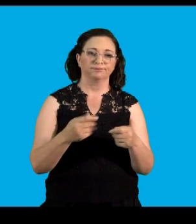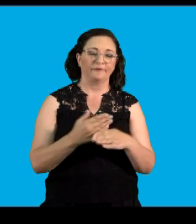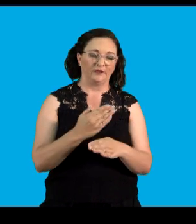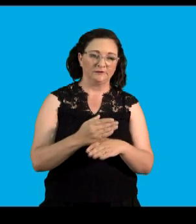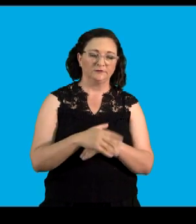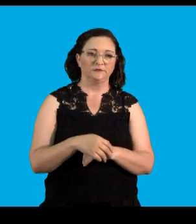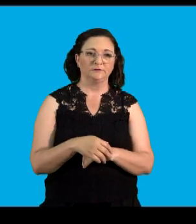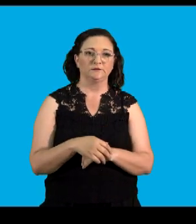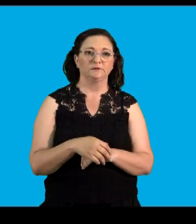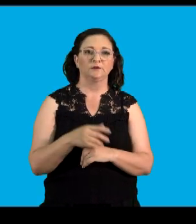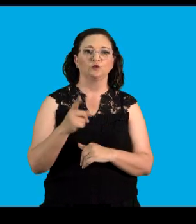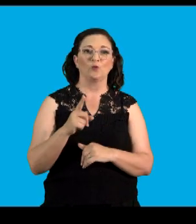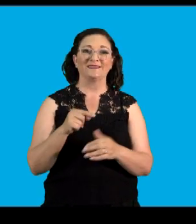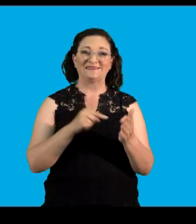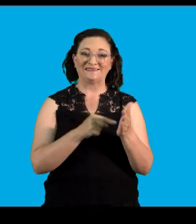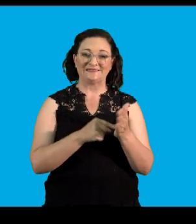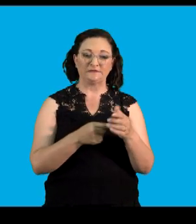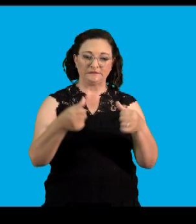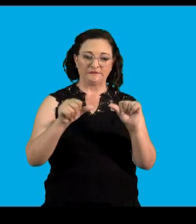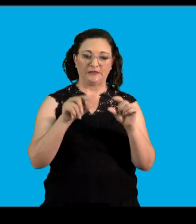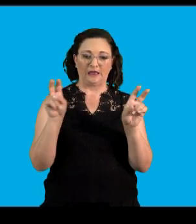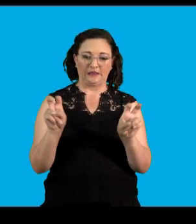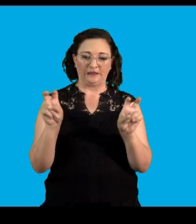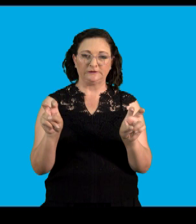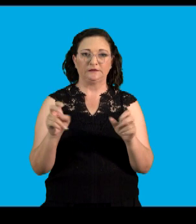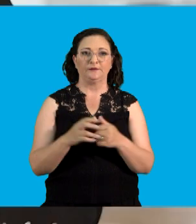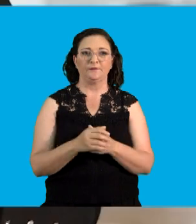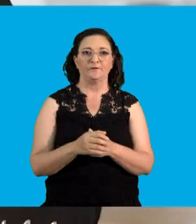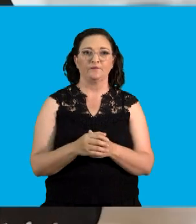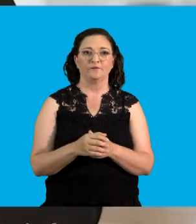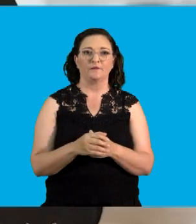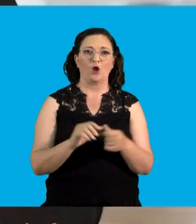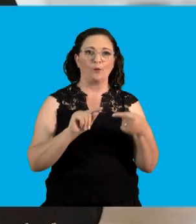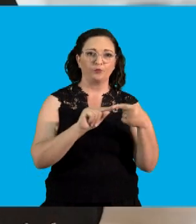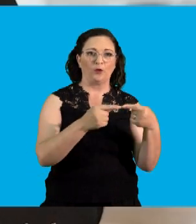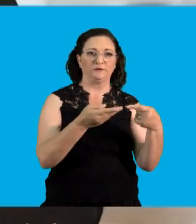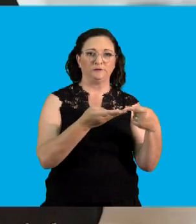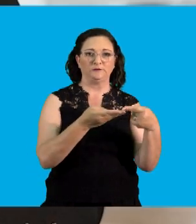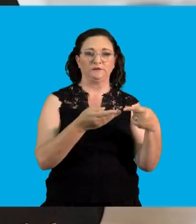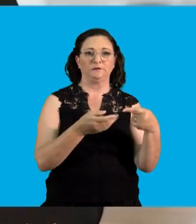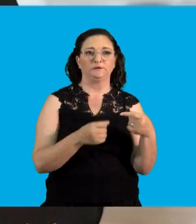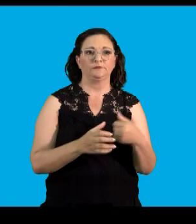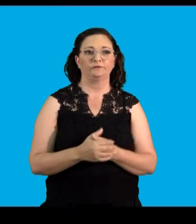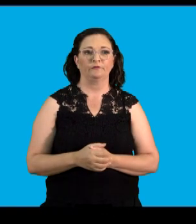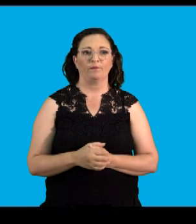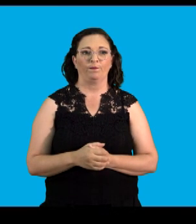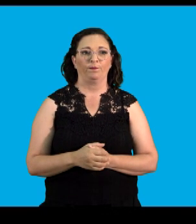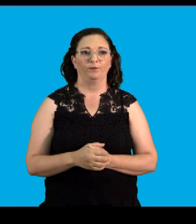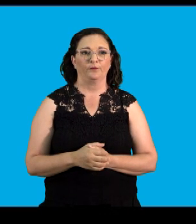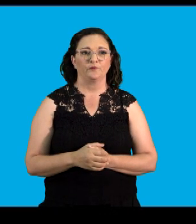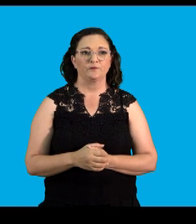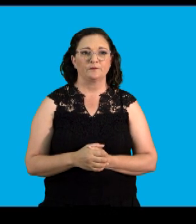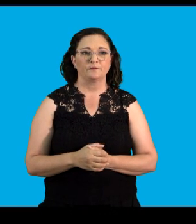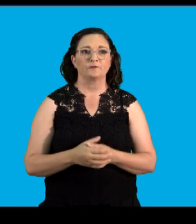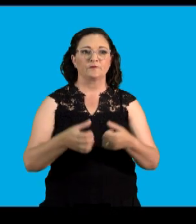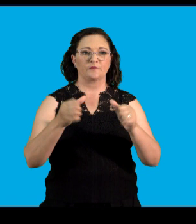You don't say outline. You just say the purpose of the purchasing function. Remember, we're writing in points here. You write in points.